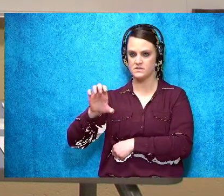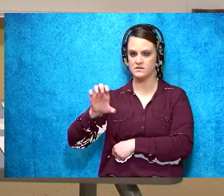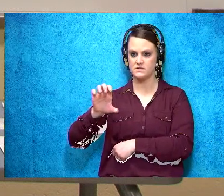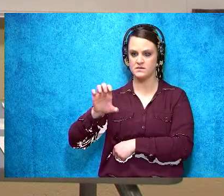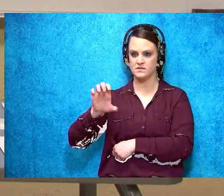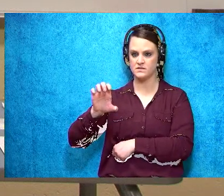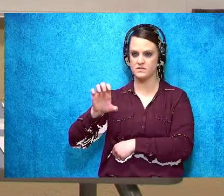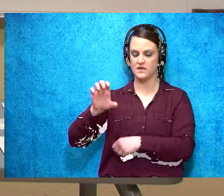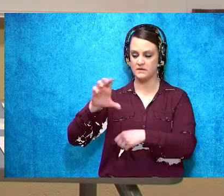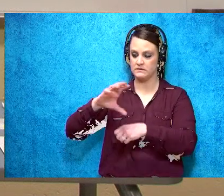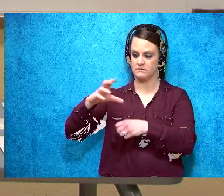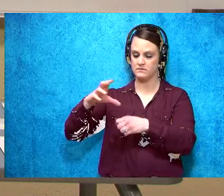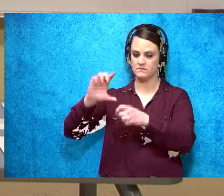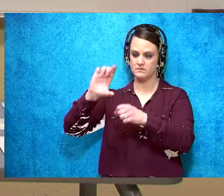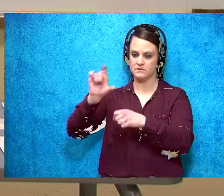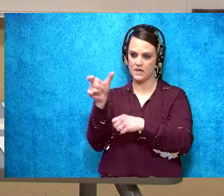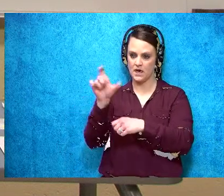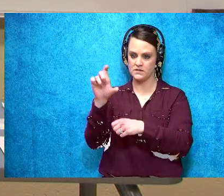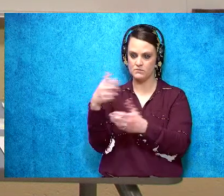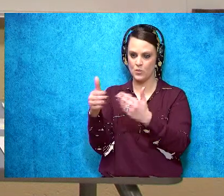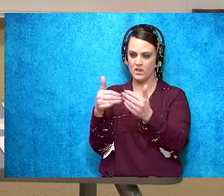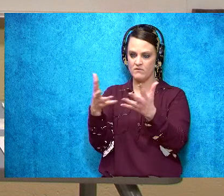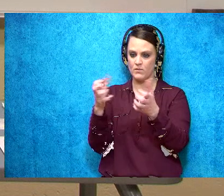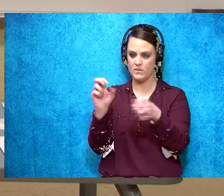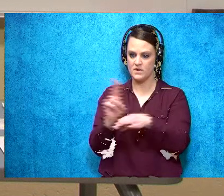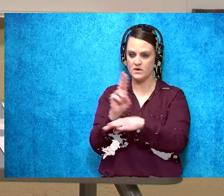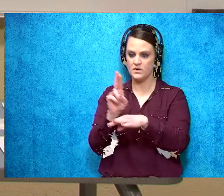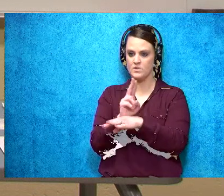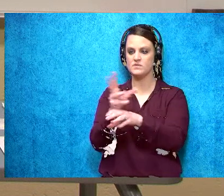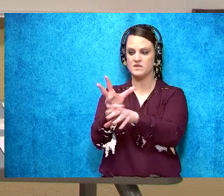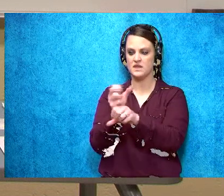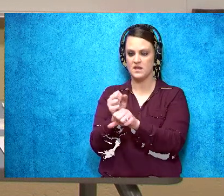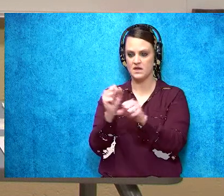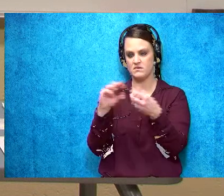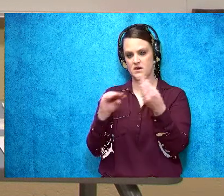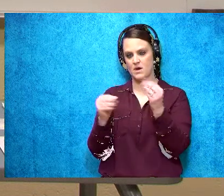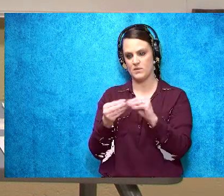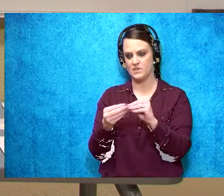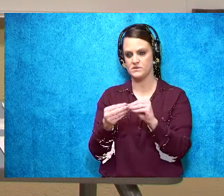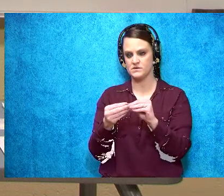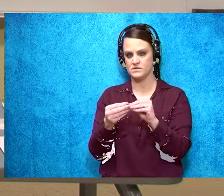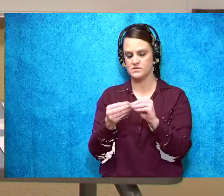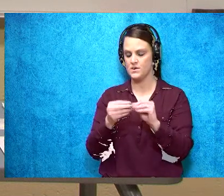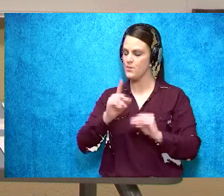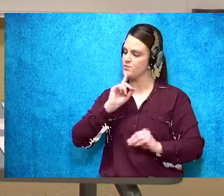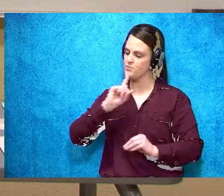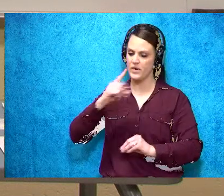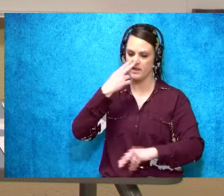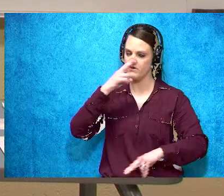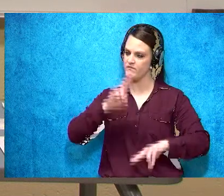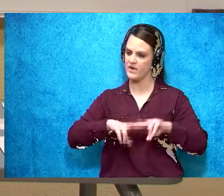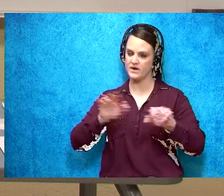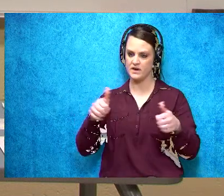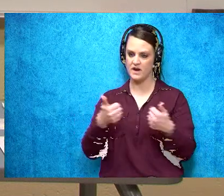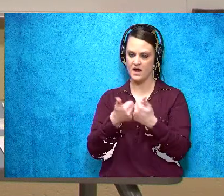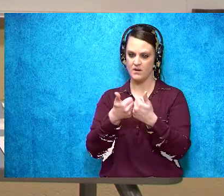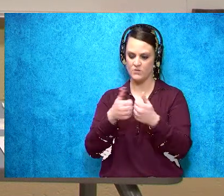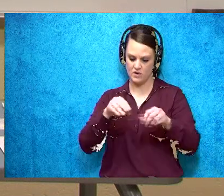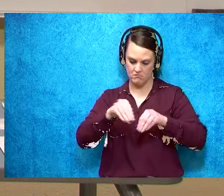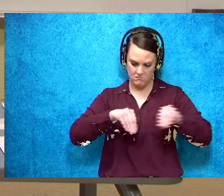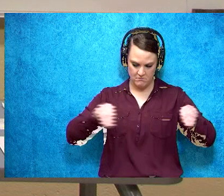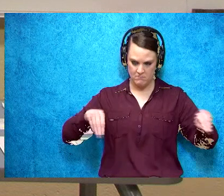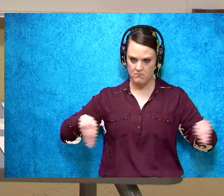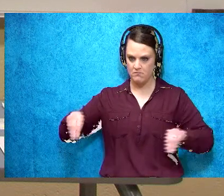on them, whatever you need to do to generate the numbers. This is a really fun game. You can slide them